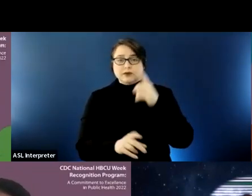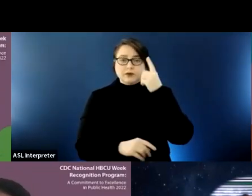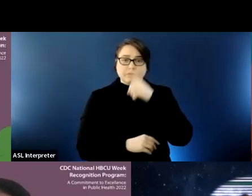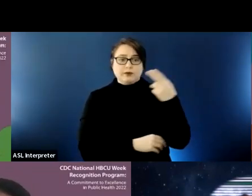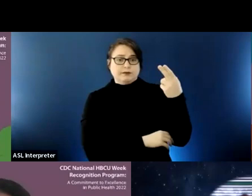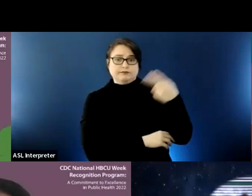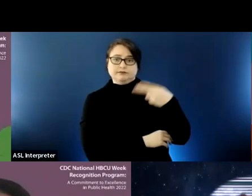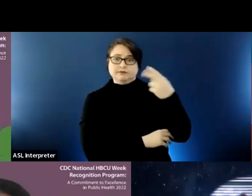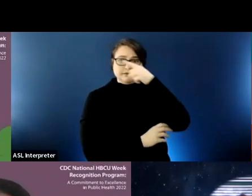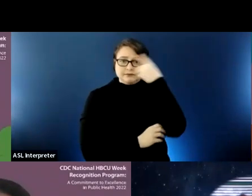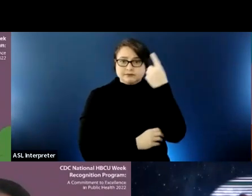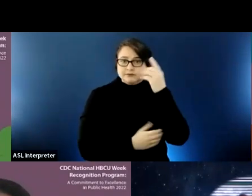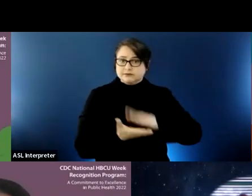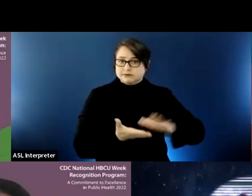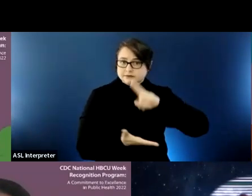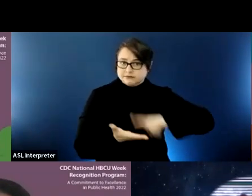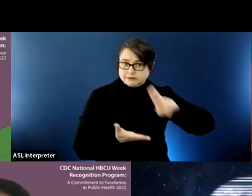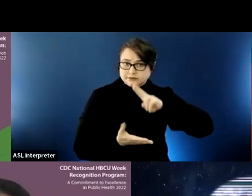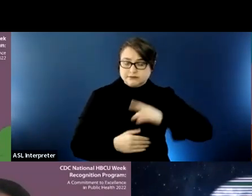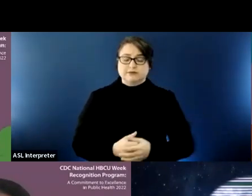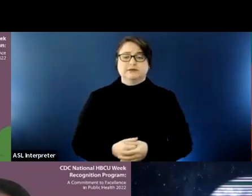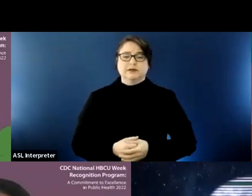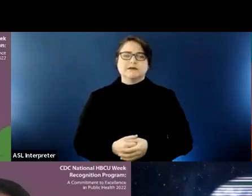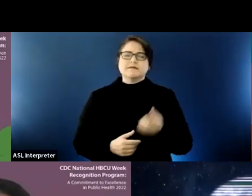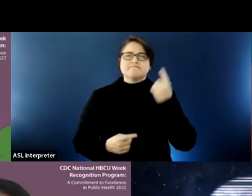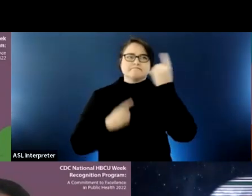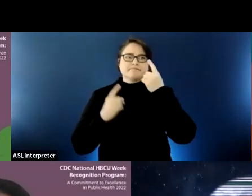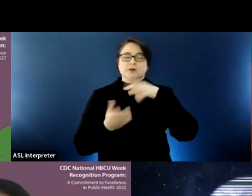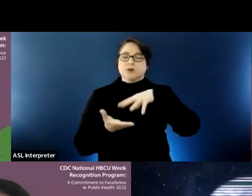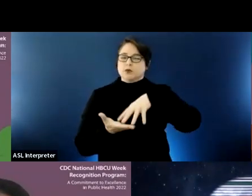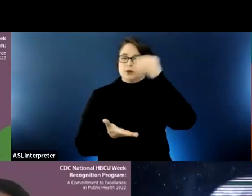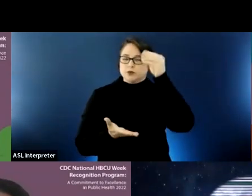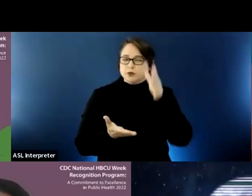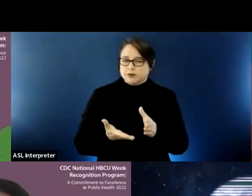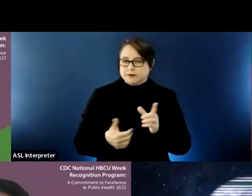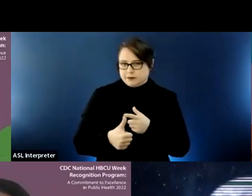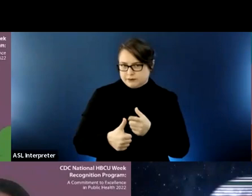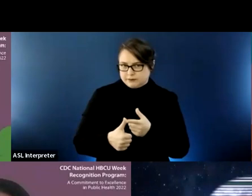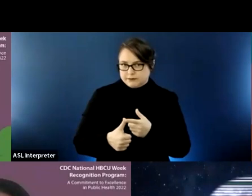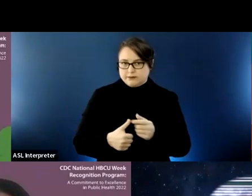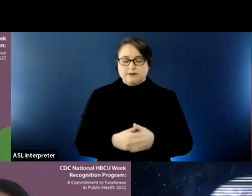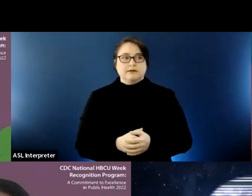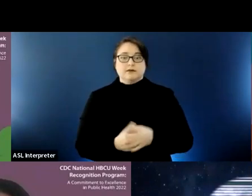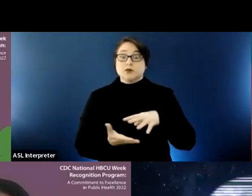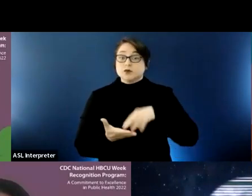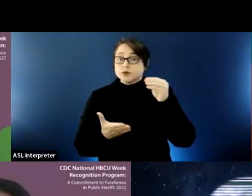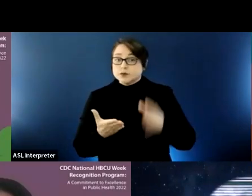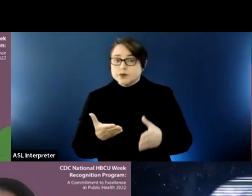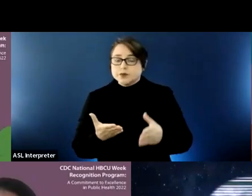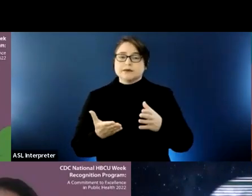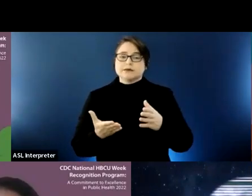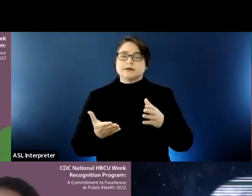colleges and universities. And I'm thinking about students with the first one. Students in